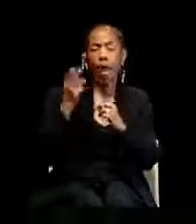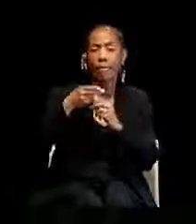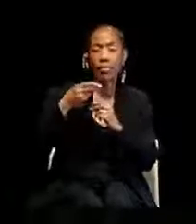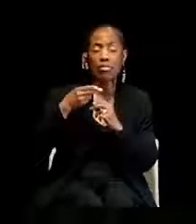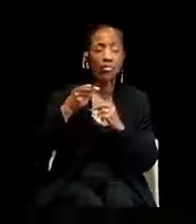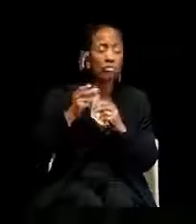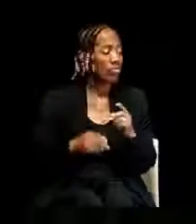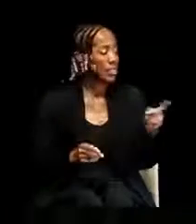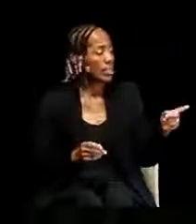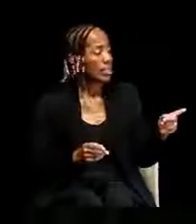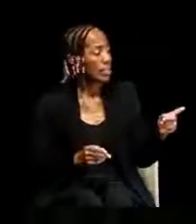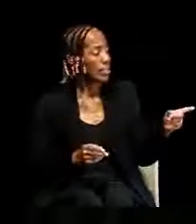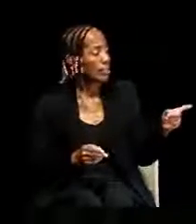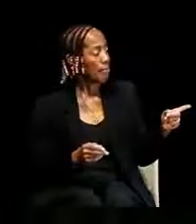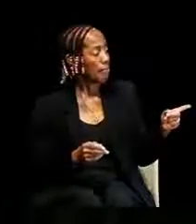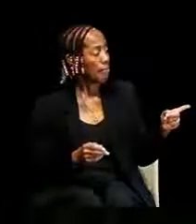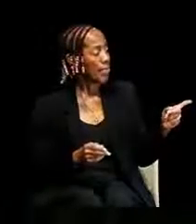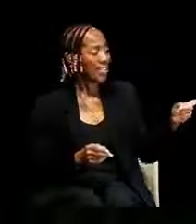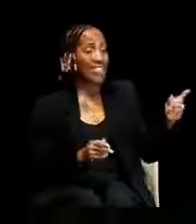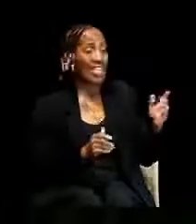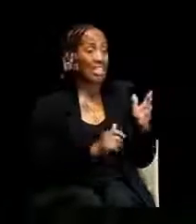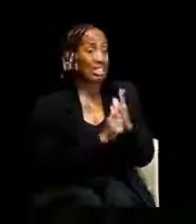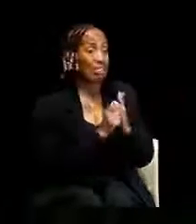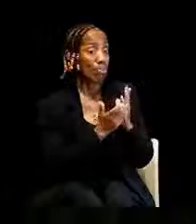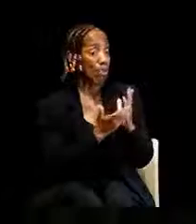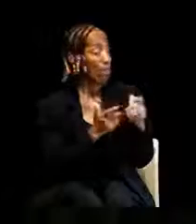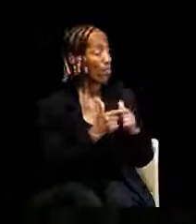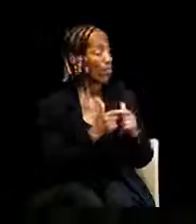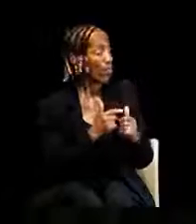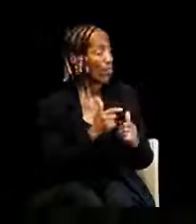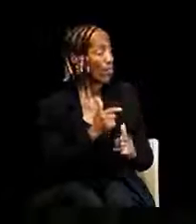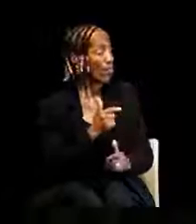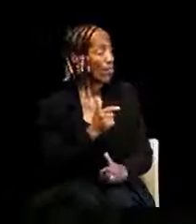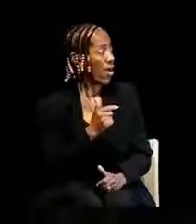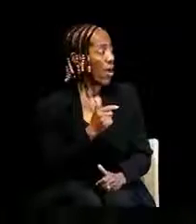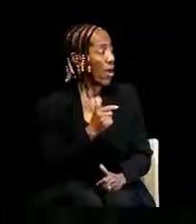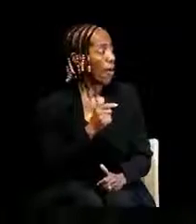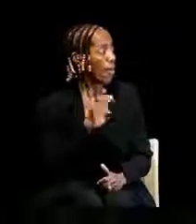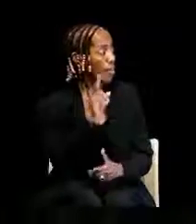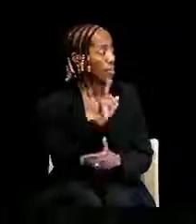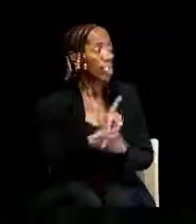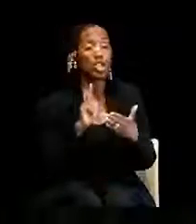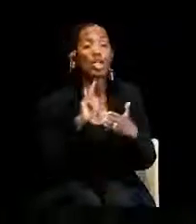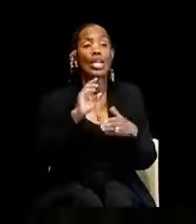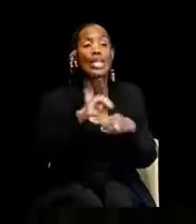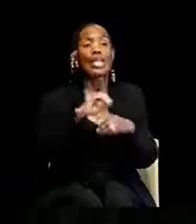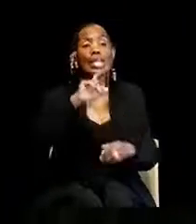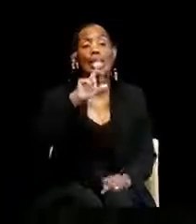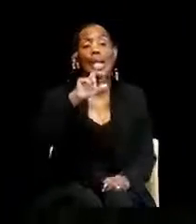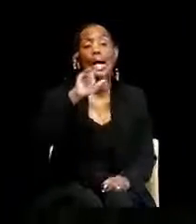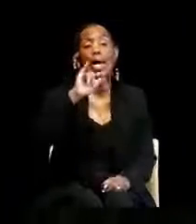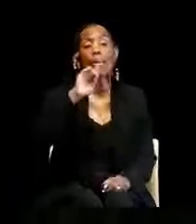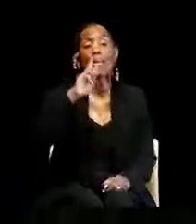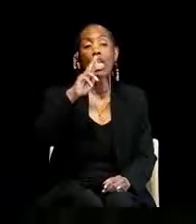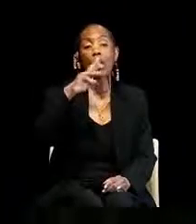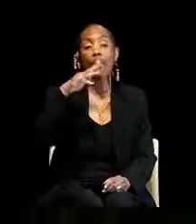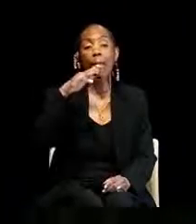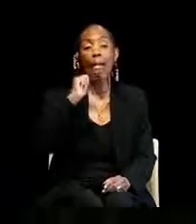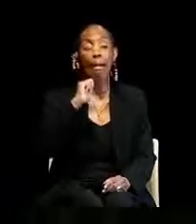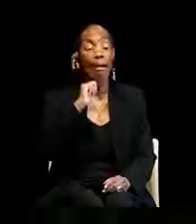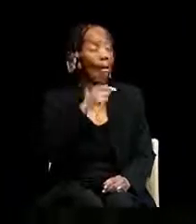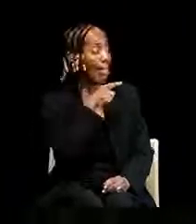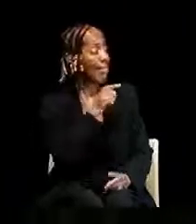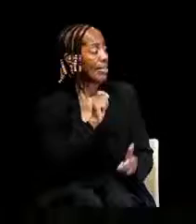things. This is actually, this book here is from Cuttington University, which is from Liberia. They had